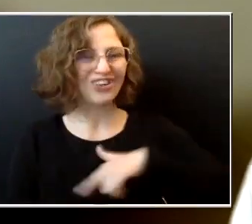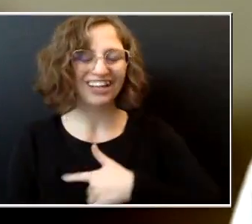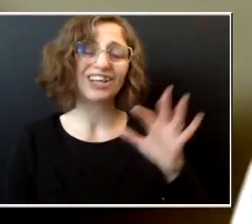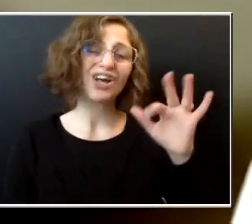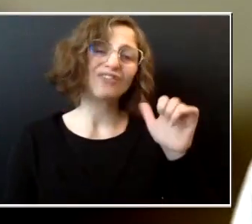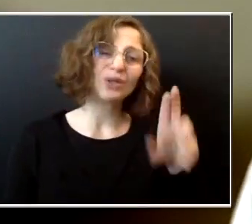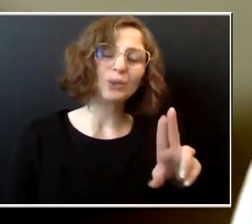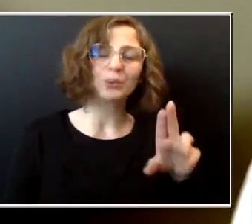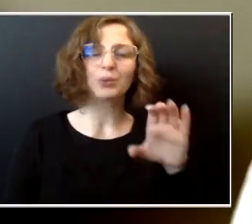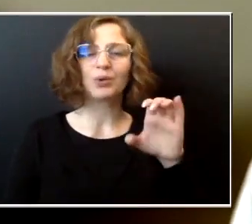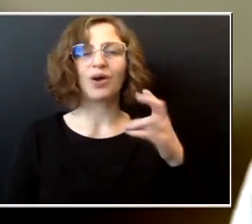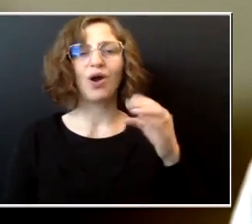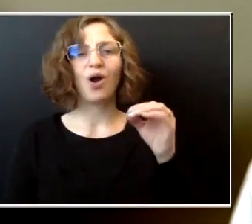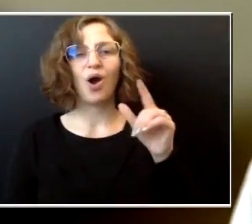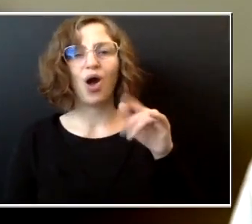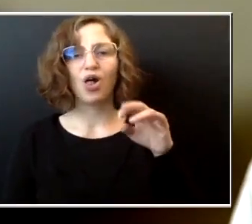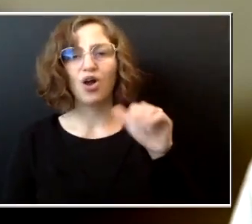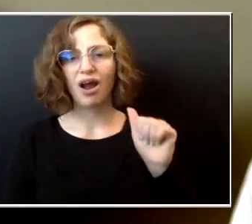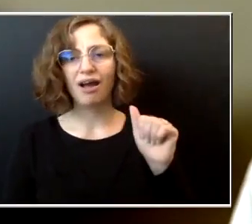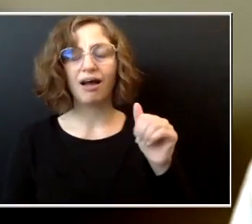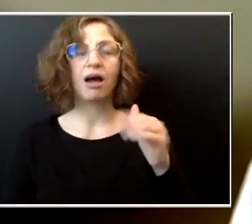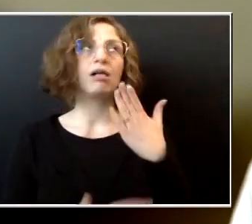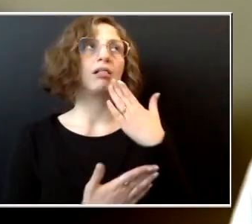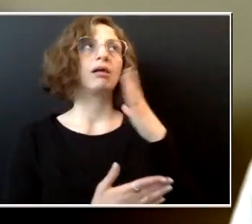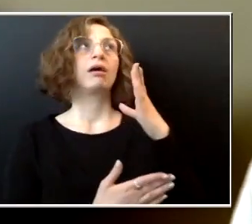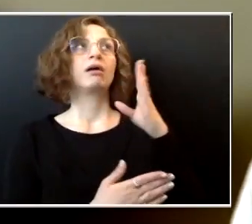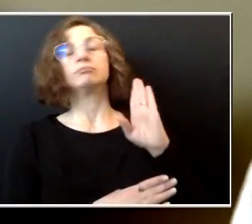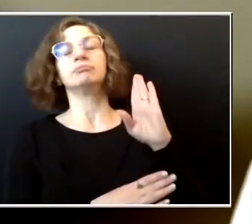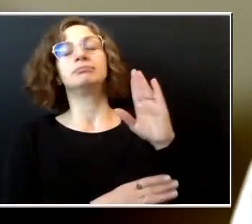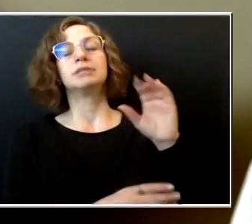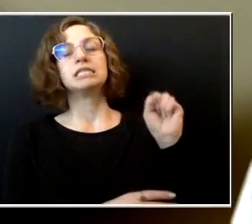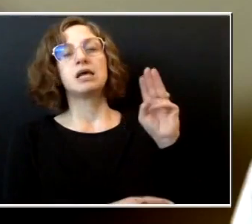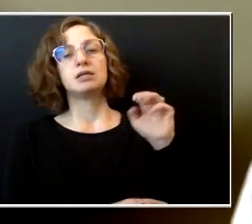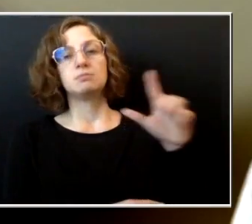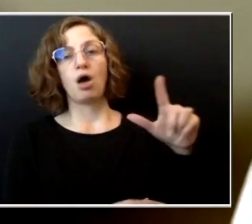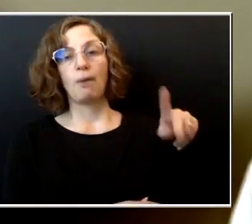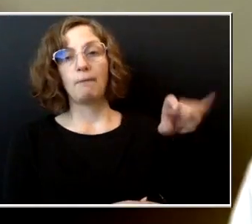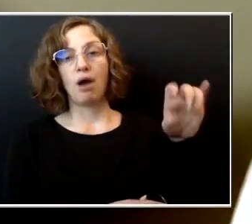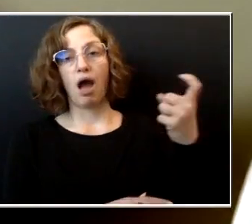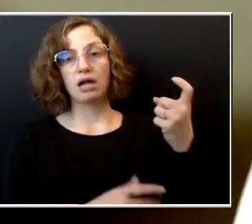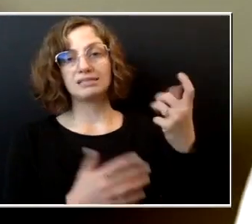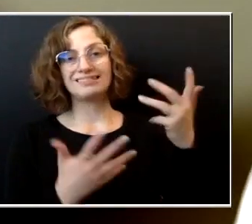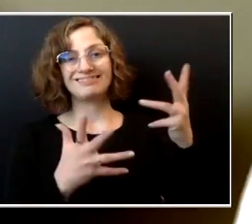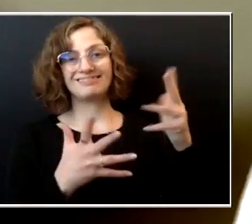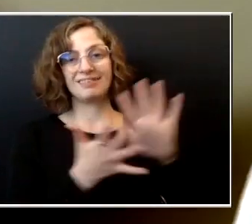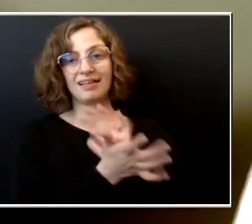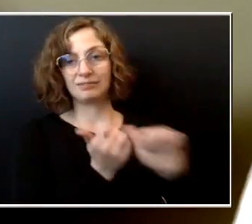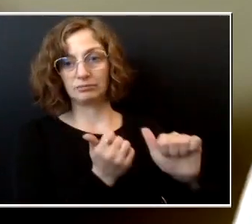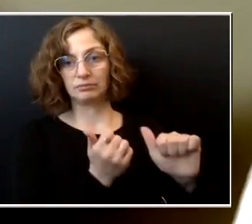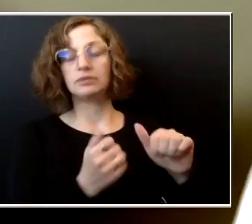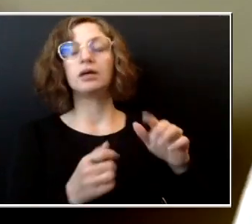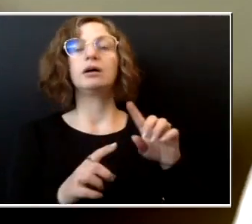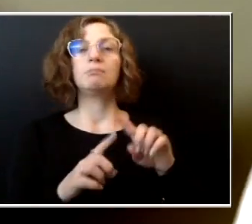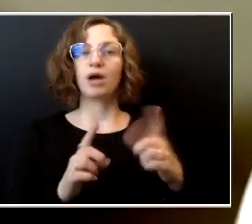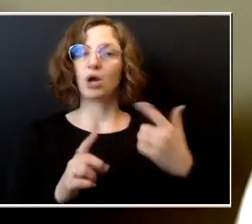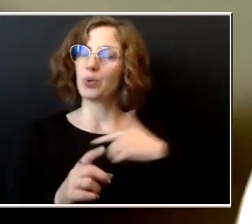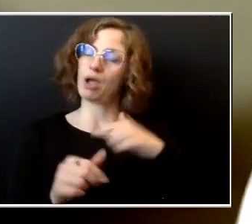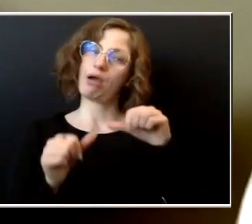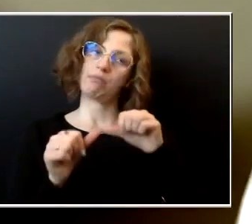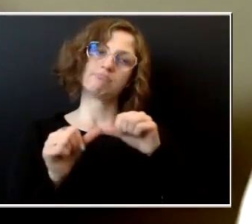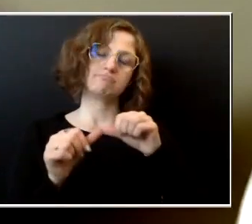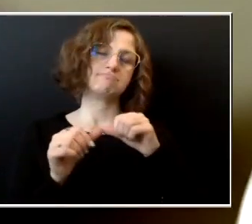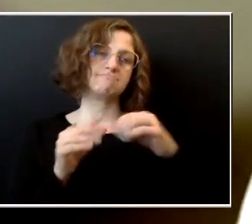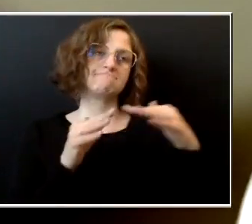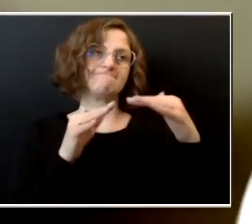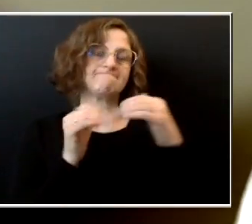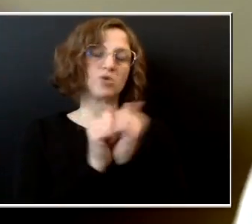Thank the Lord that smallpox is no longer on this planet. It is eradicated, but we are in a constant battle with the world around us, so we need to